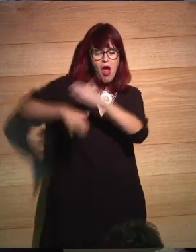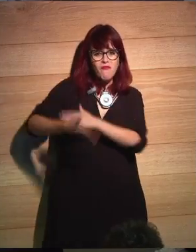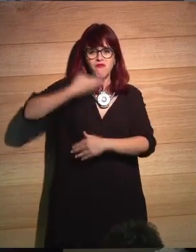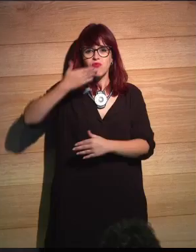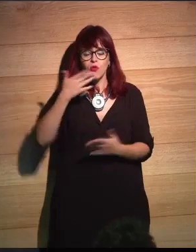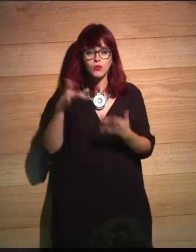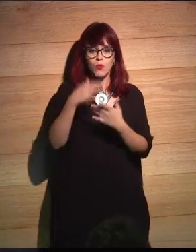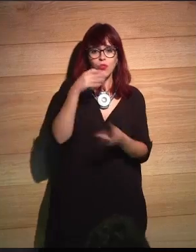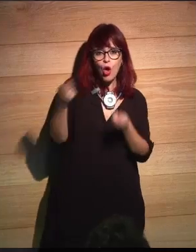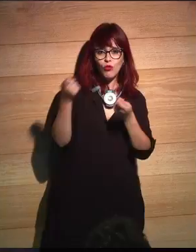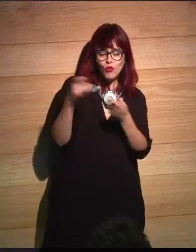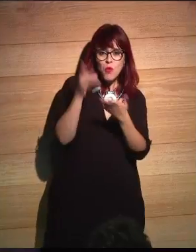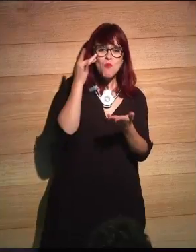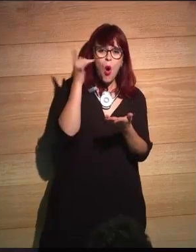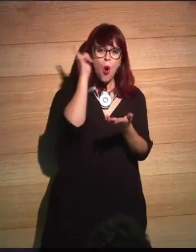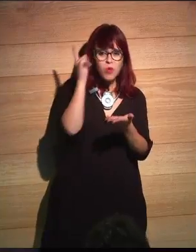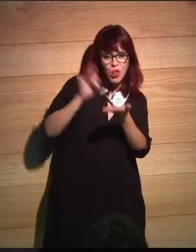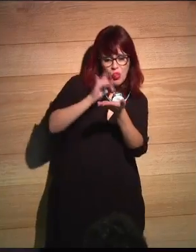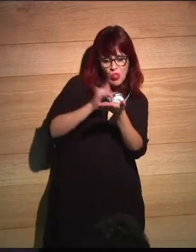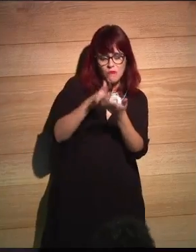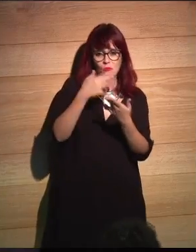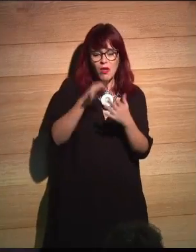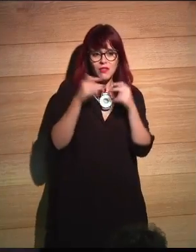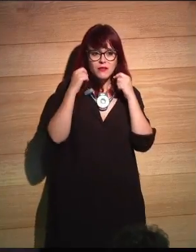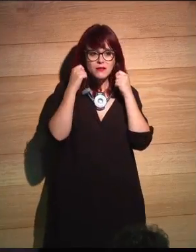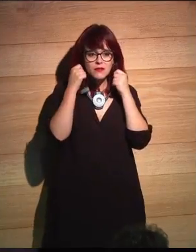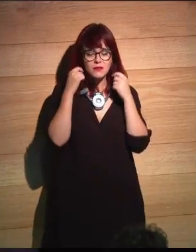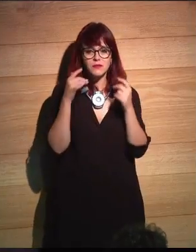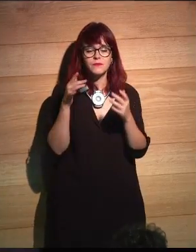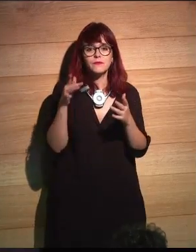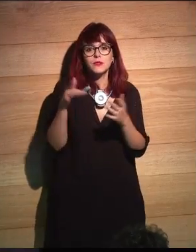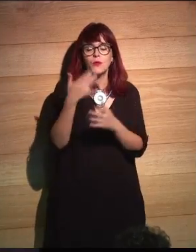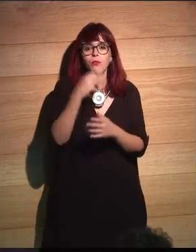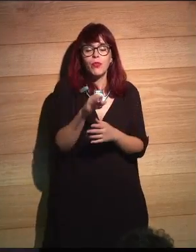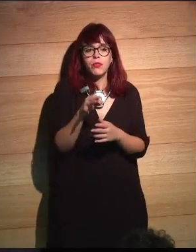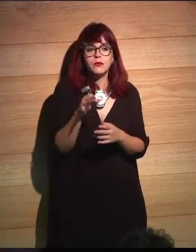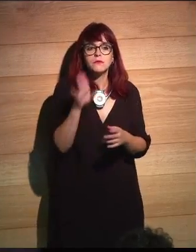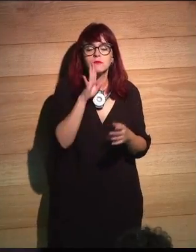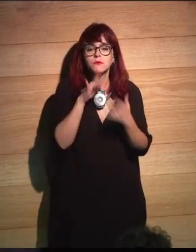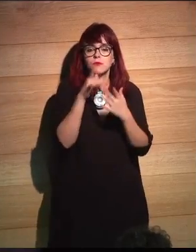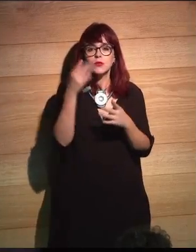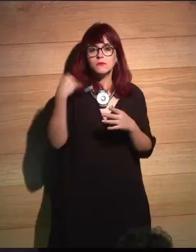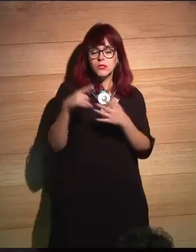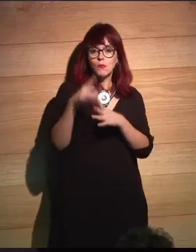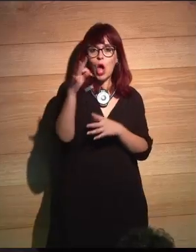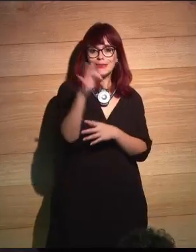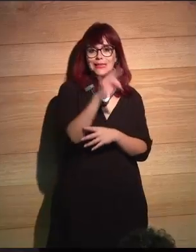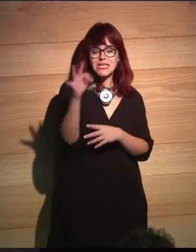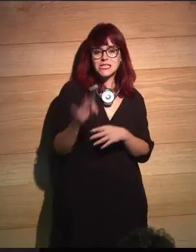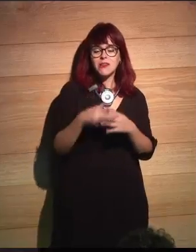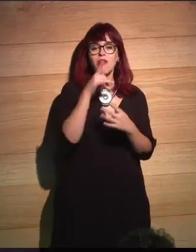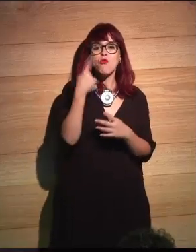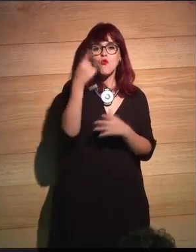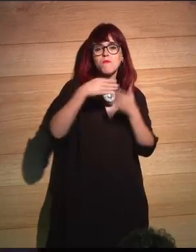mobile phone, etc. You can drive your 1 million kroner Tesla right into the garage in the mountain, etc.